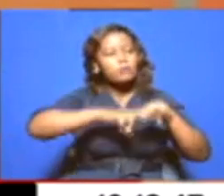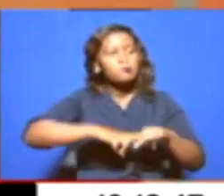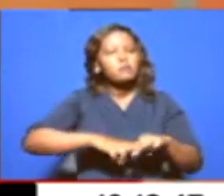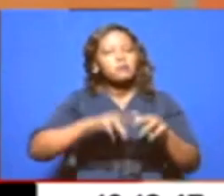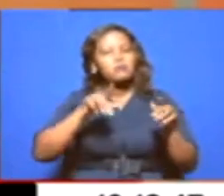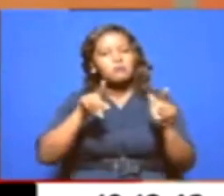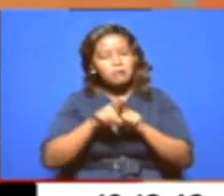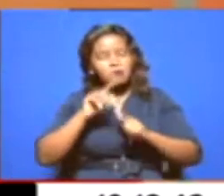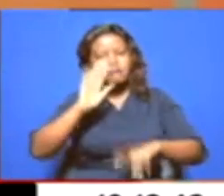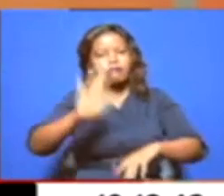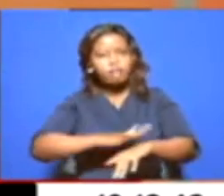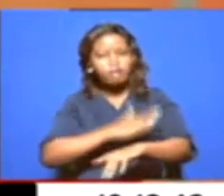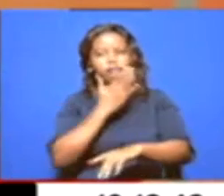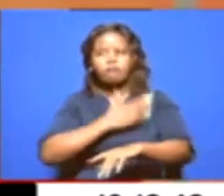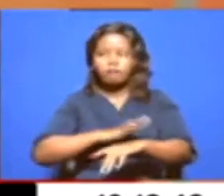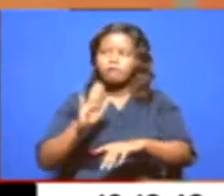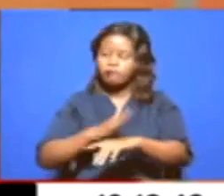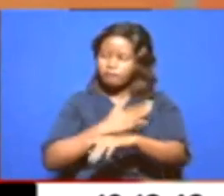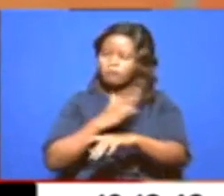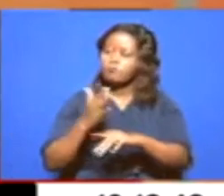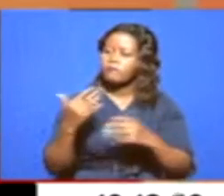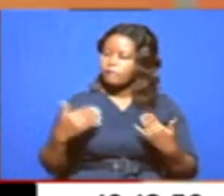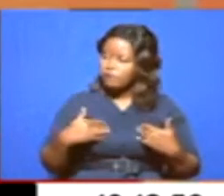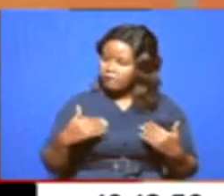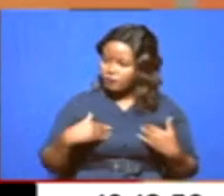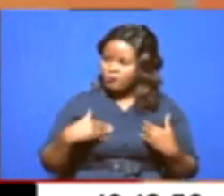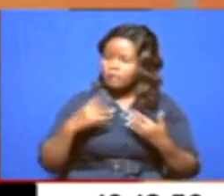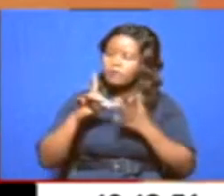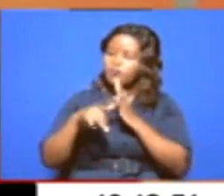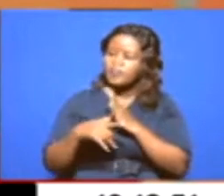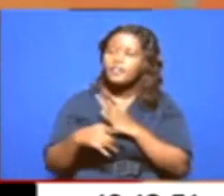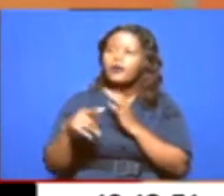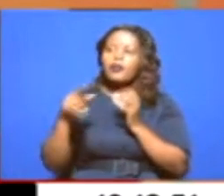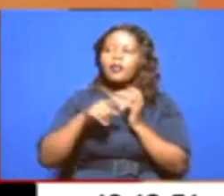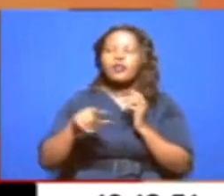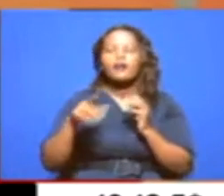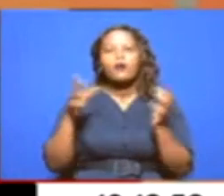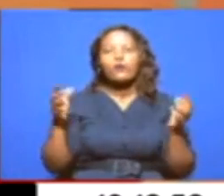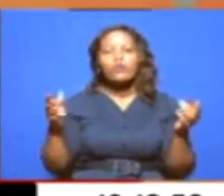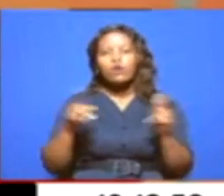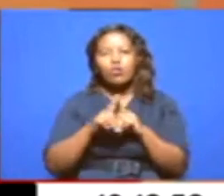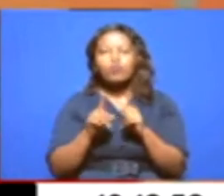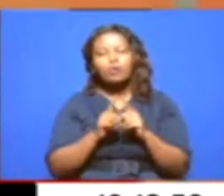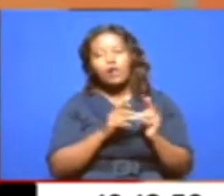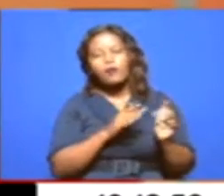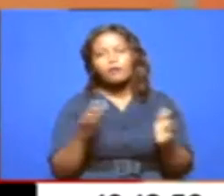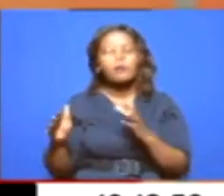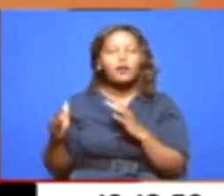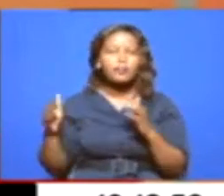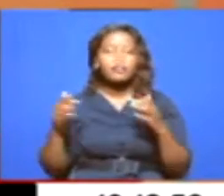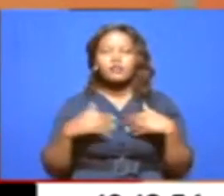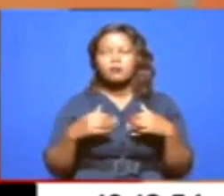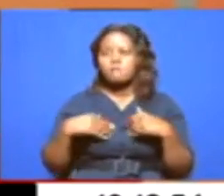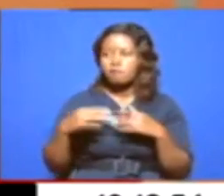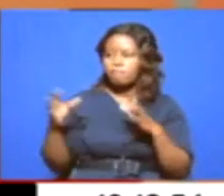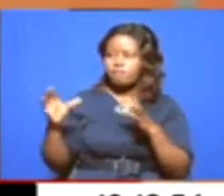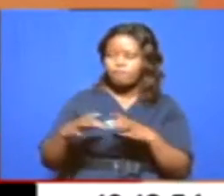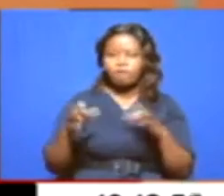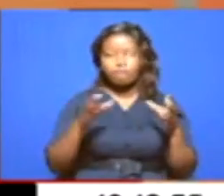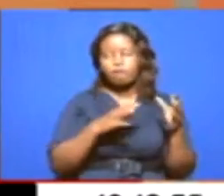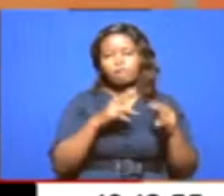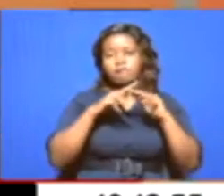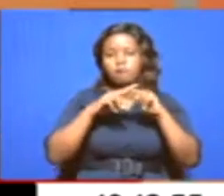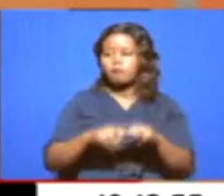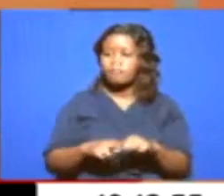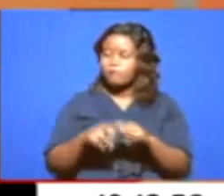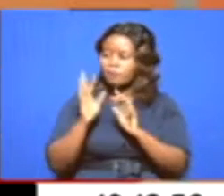is also inside there. And after that also, we were also thinking of putting a spray. But we are still thinking about that, depending on whether